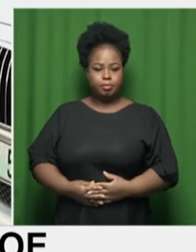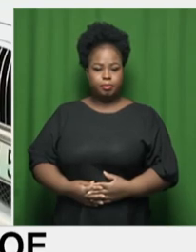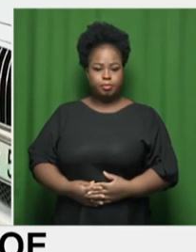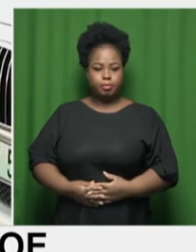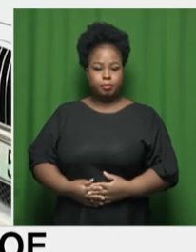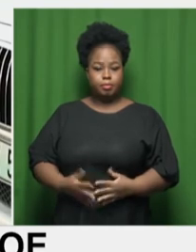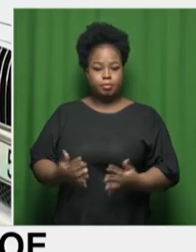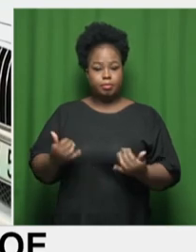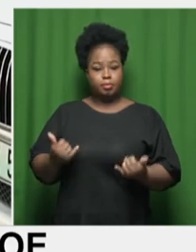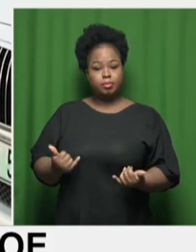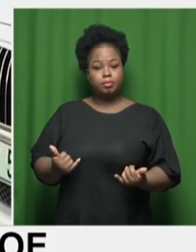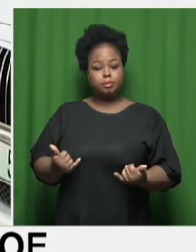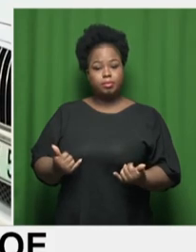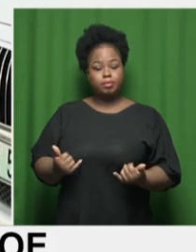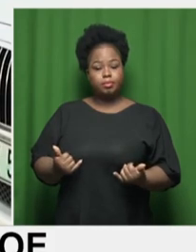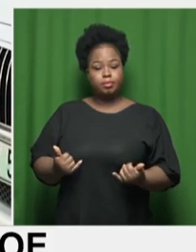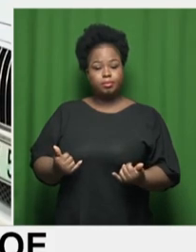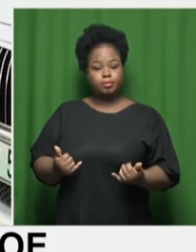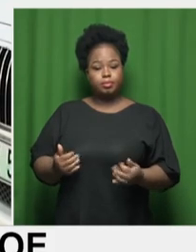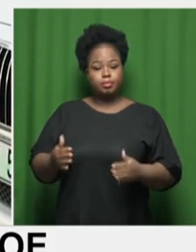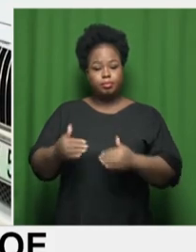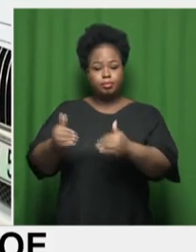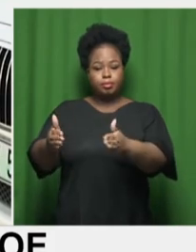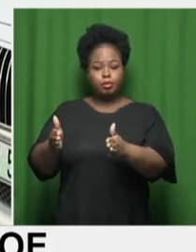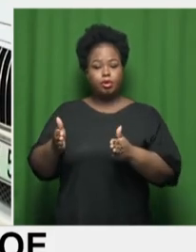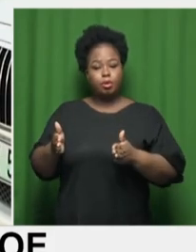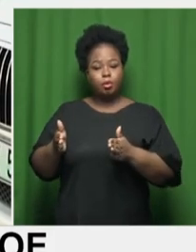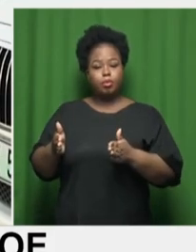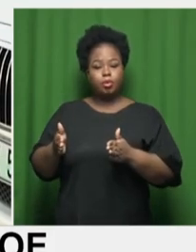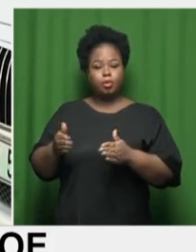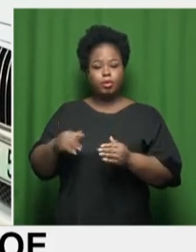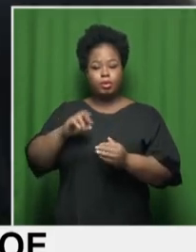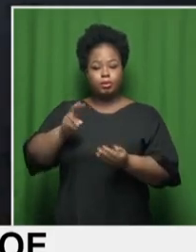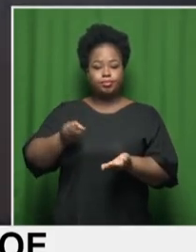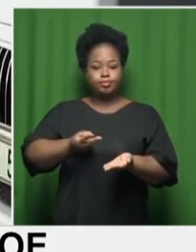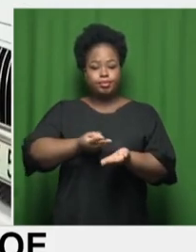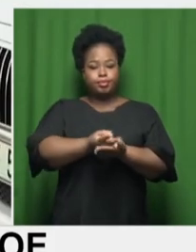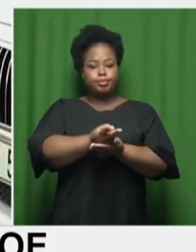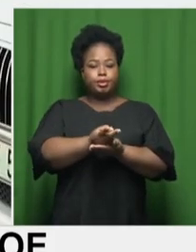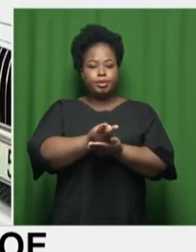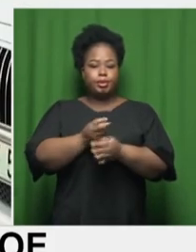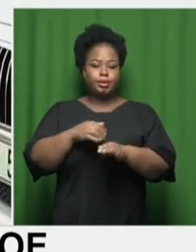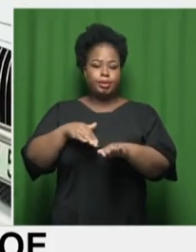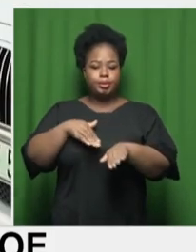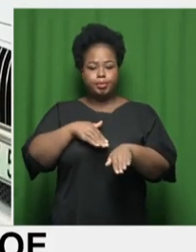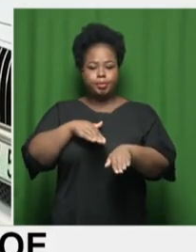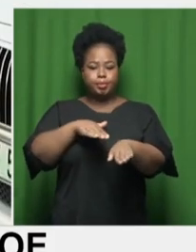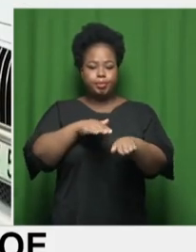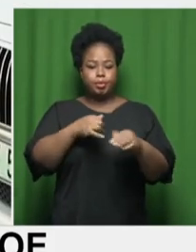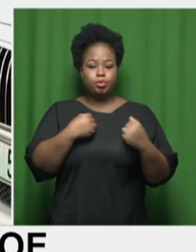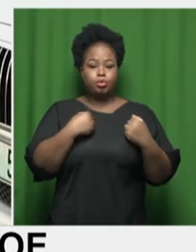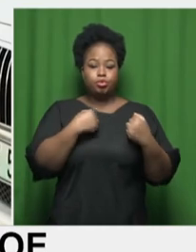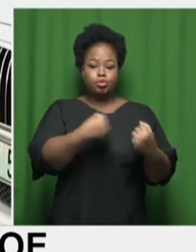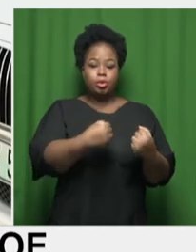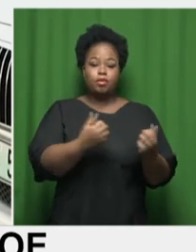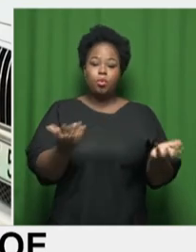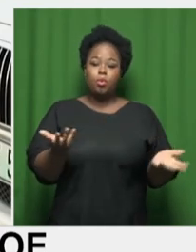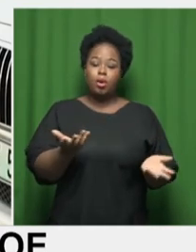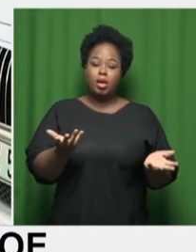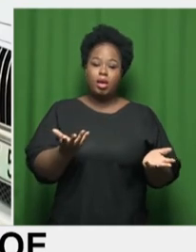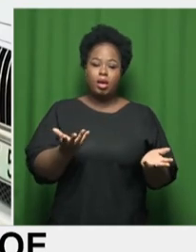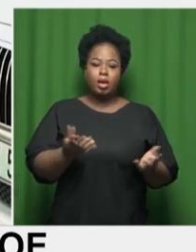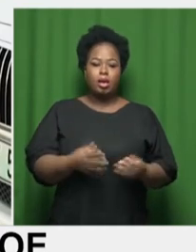They are about to take the body now, and then the procession will lead, or rather head to the